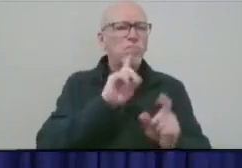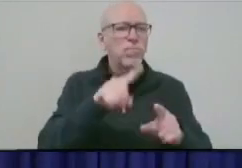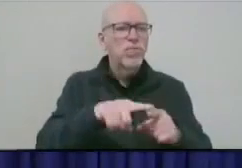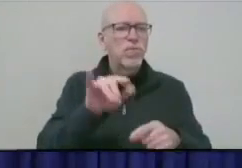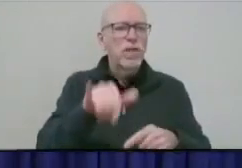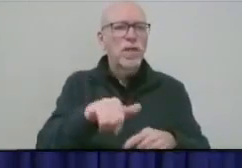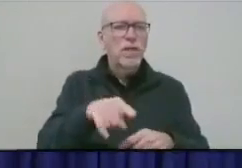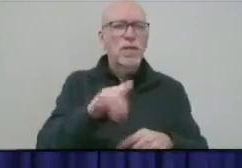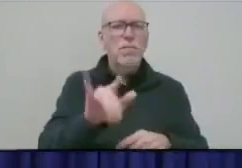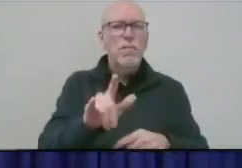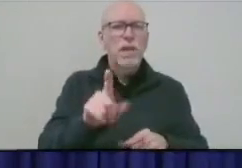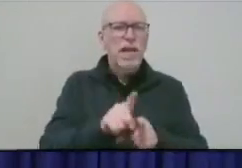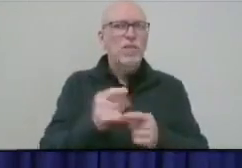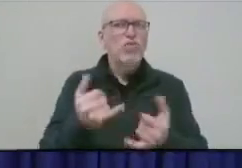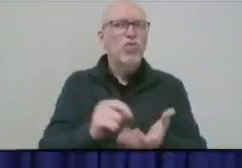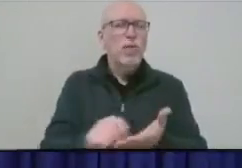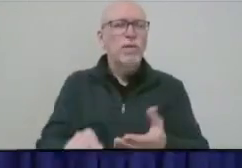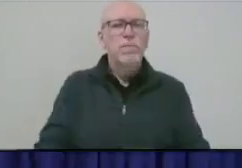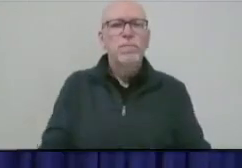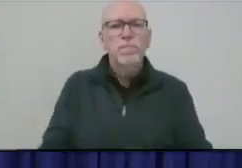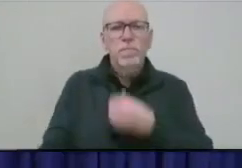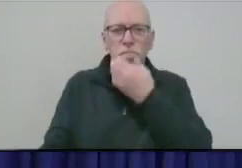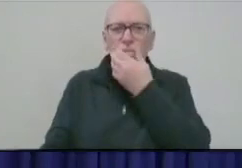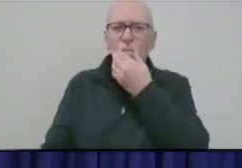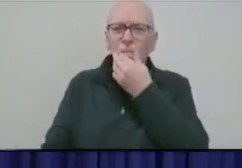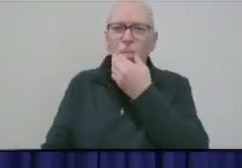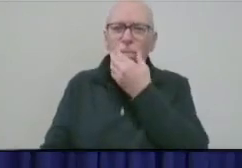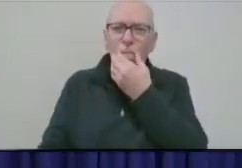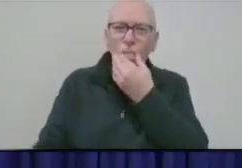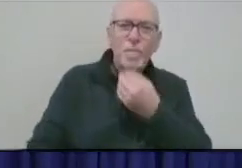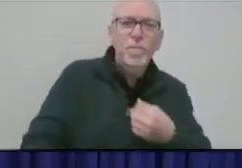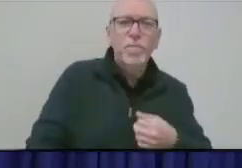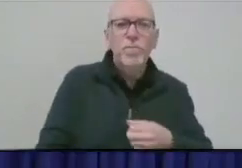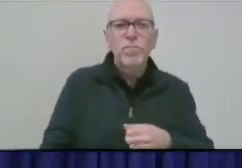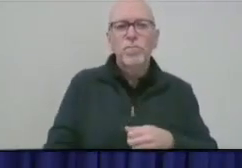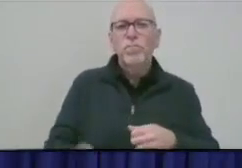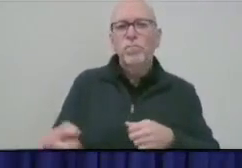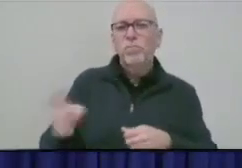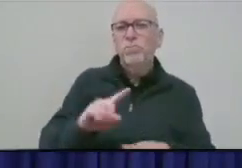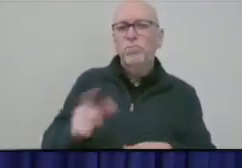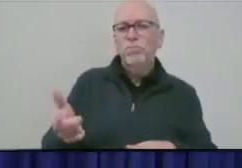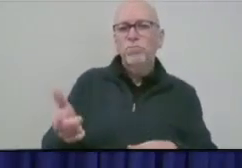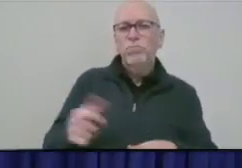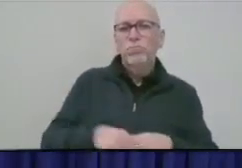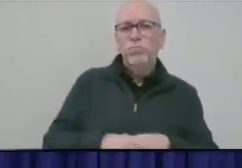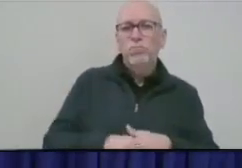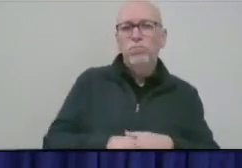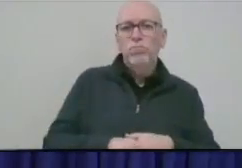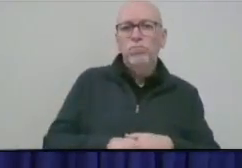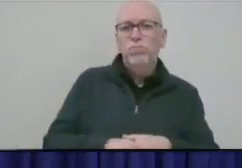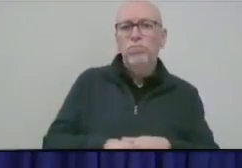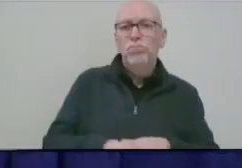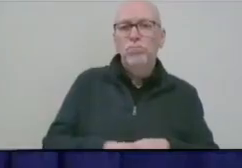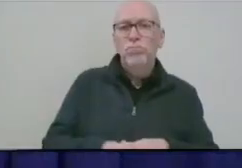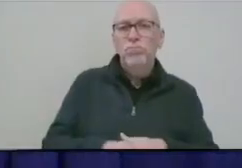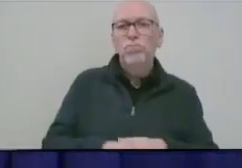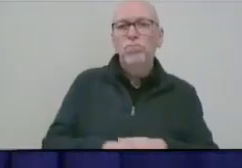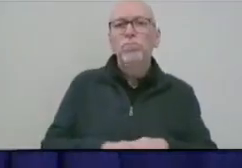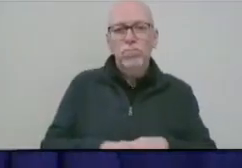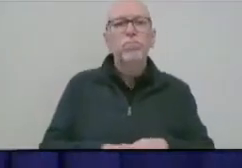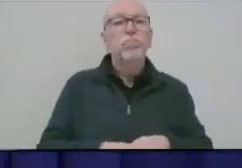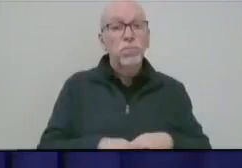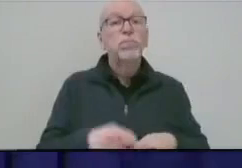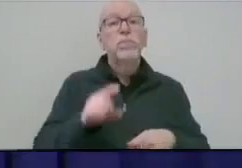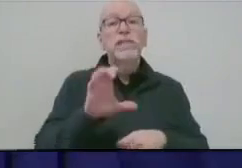the bill as it's currently written. Sure. You want to go with double masking, and then I'll get to the wind? Sure. So